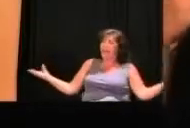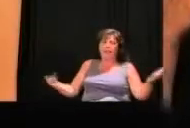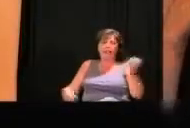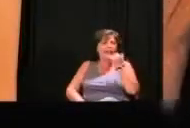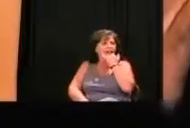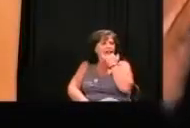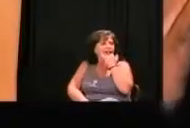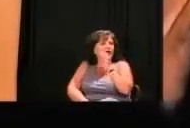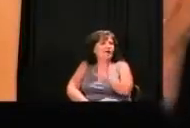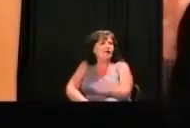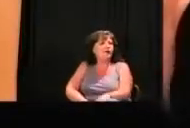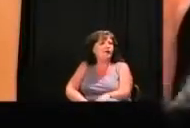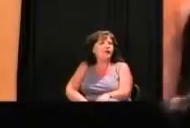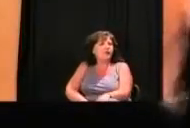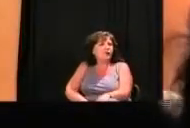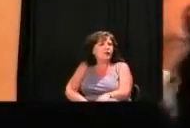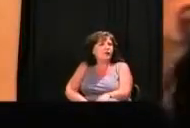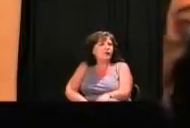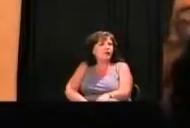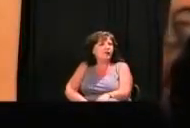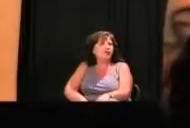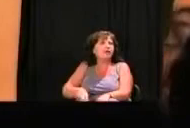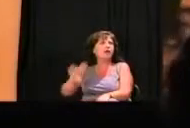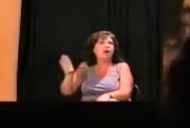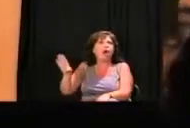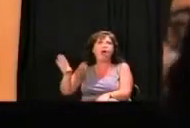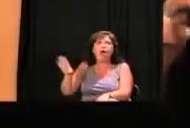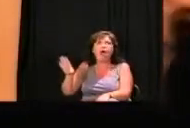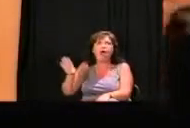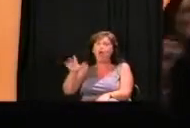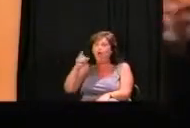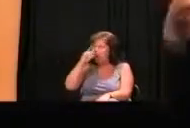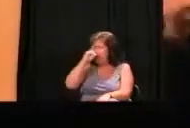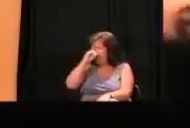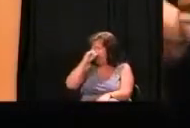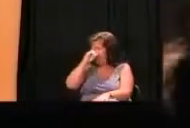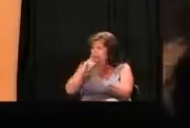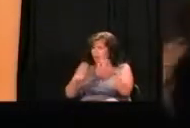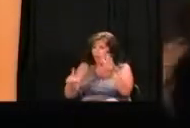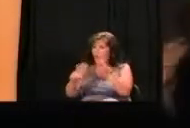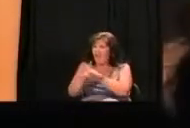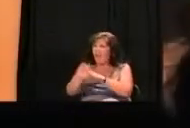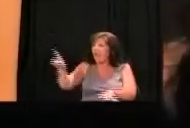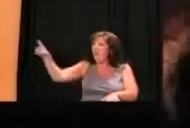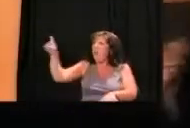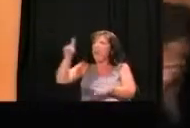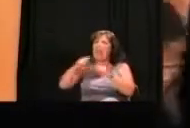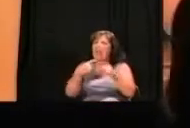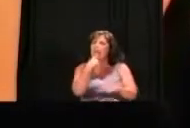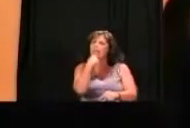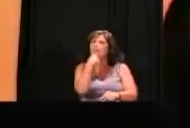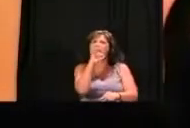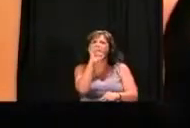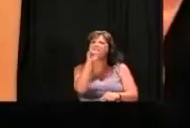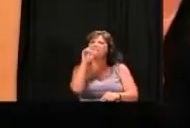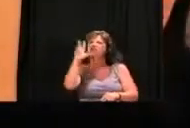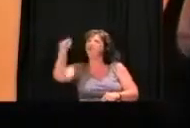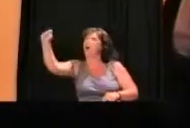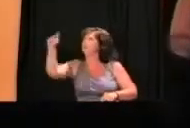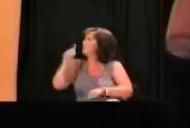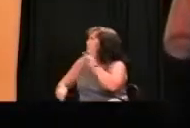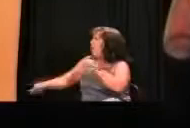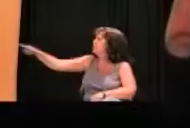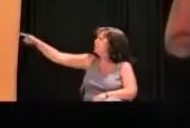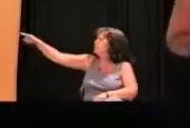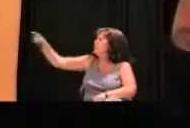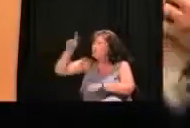Come to think of it. Oh, God, this is scary. Come to think of it, you can't even say the word fart. I have never heard you say the word